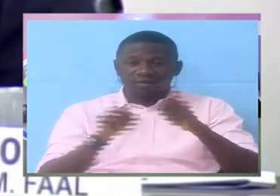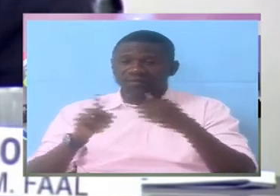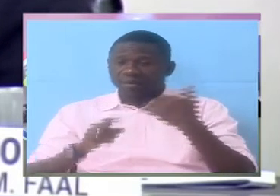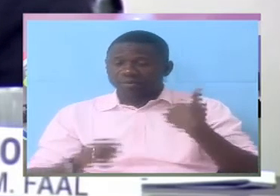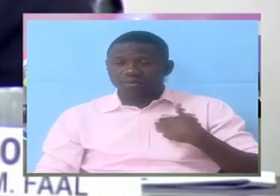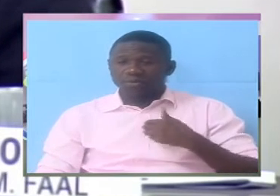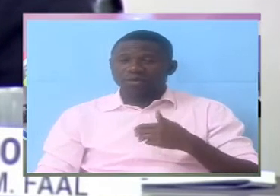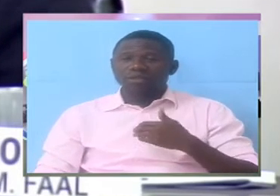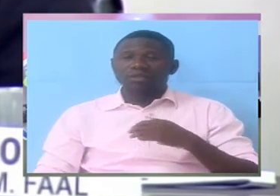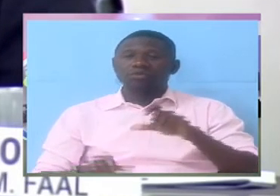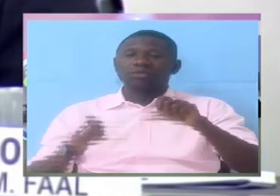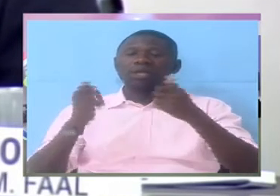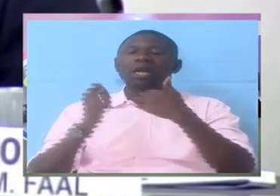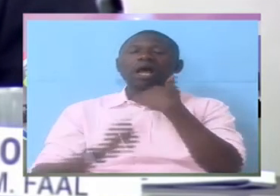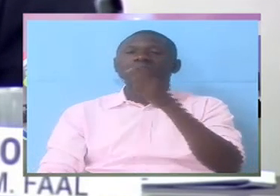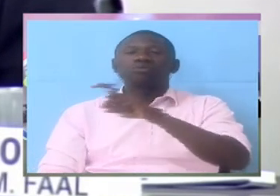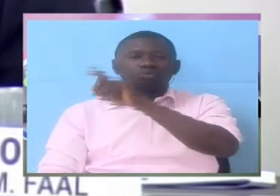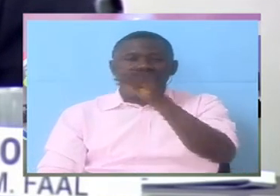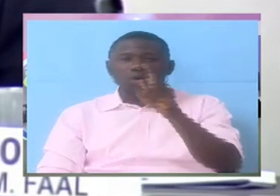him.